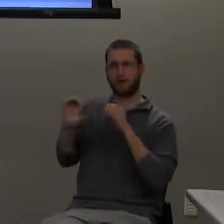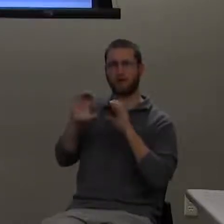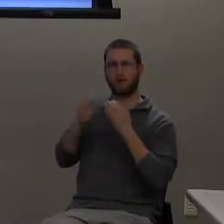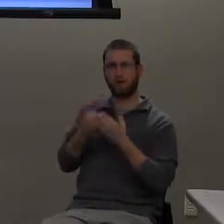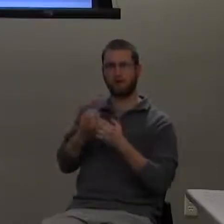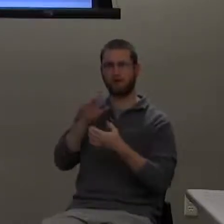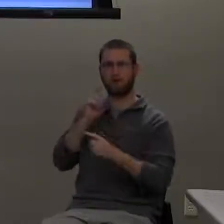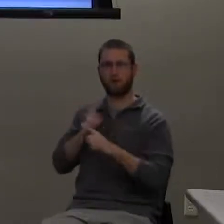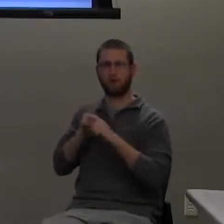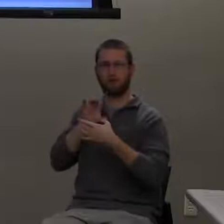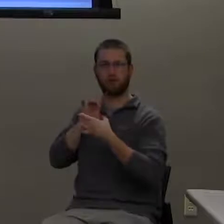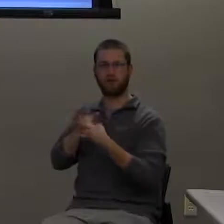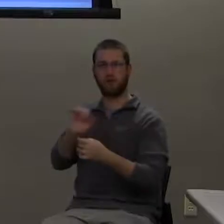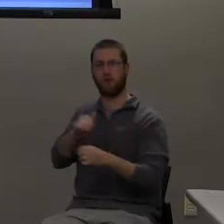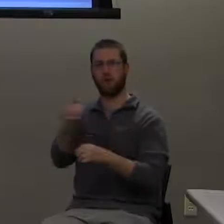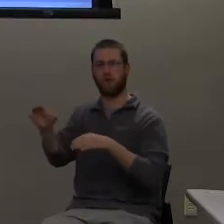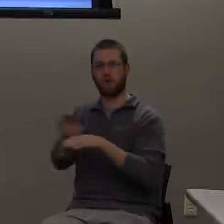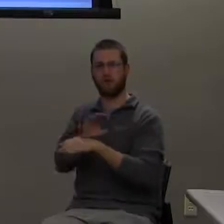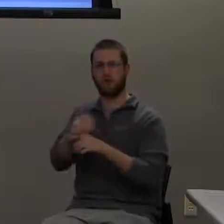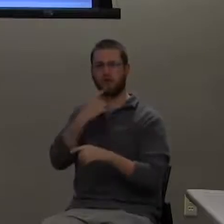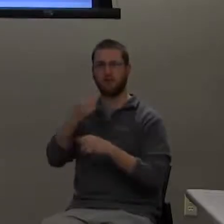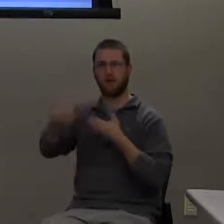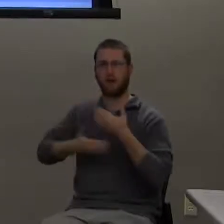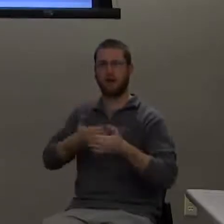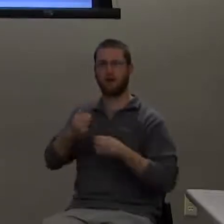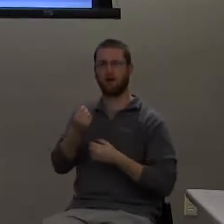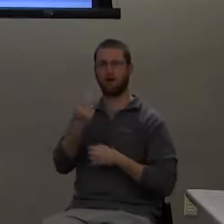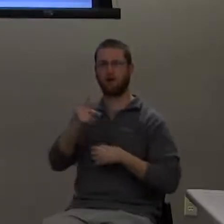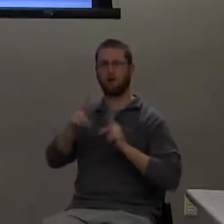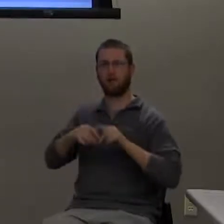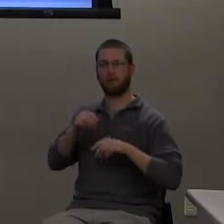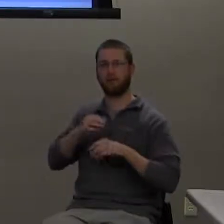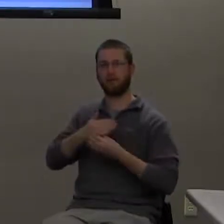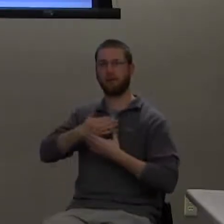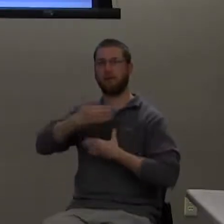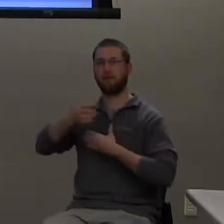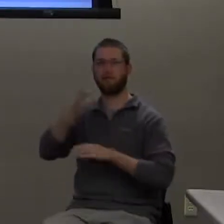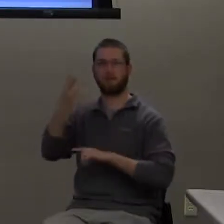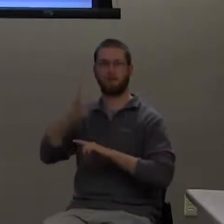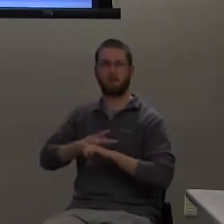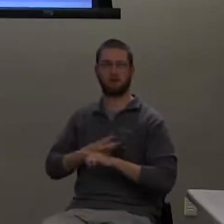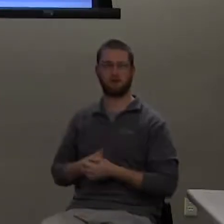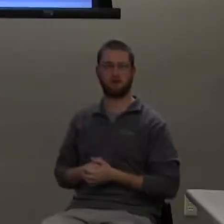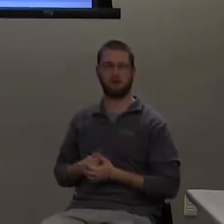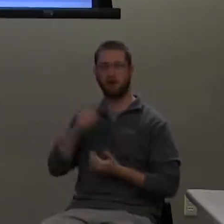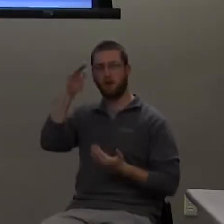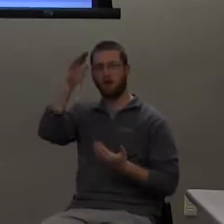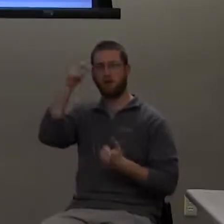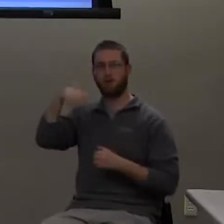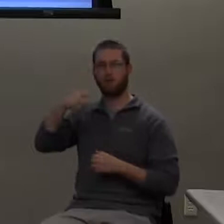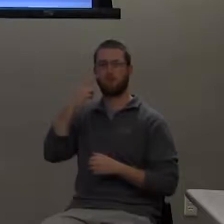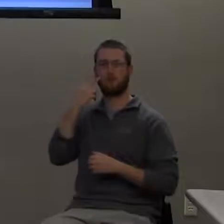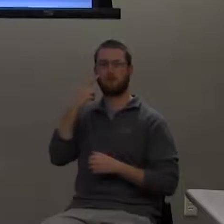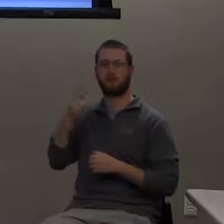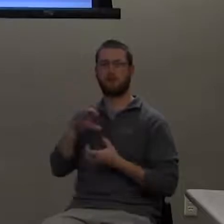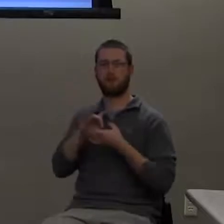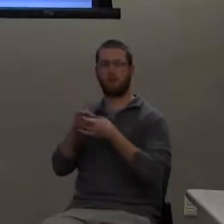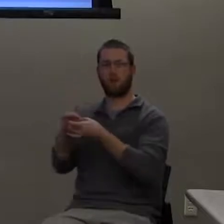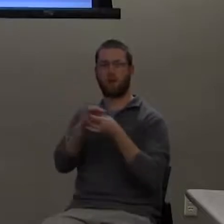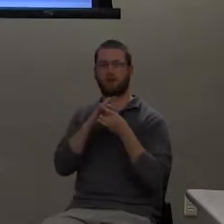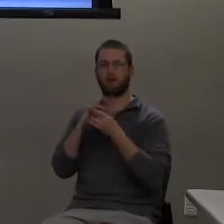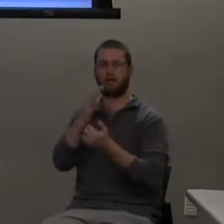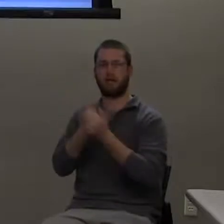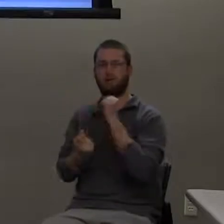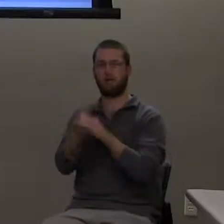then tie it into these businesses that said they were willing to hire 12 people in the next 6 months? I hope you can see where I'm going with this coordination piece. It's not